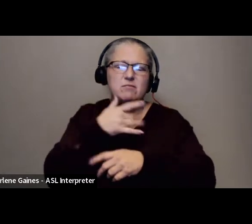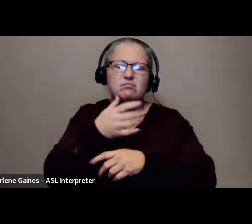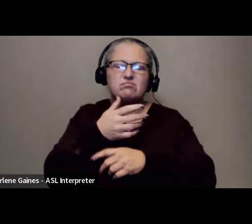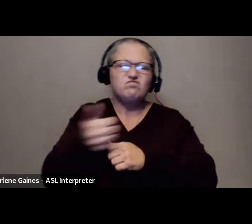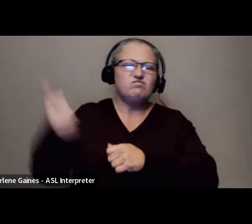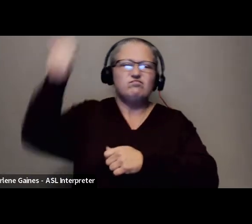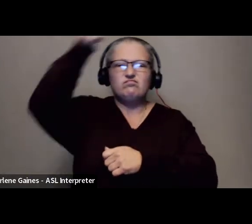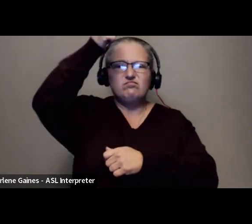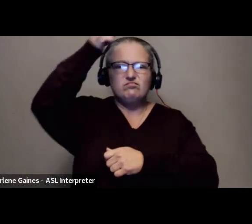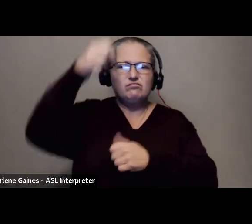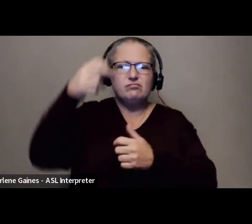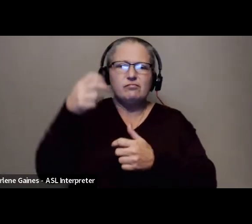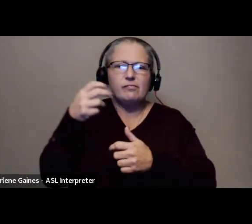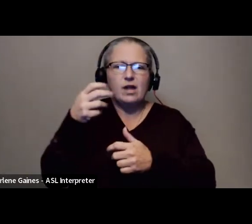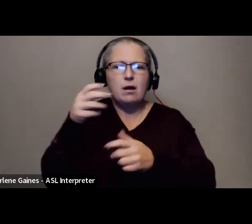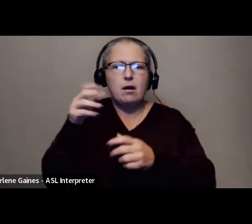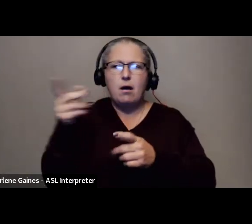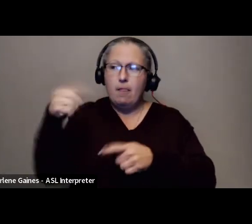be mindful of that.